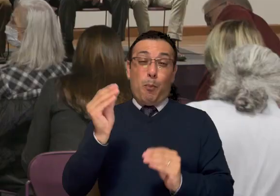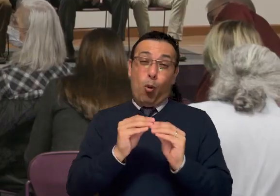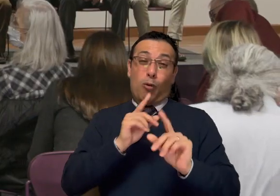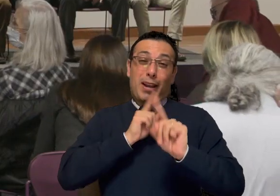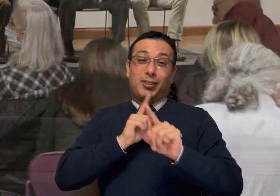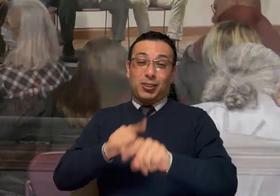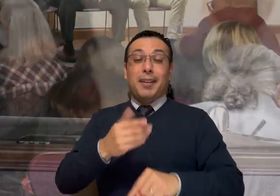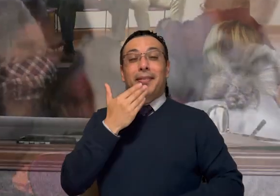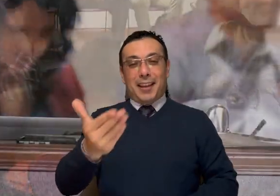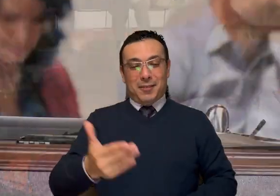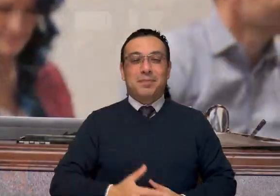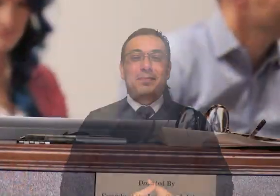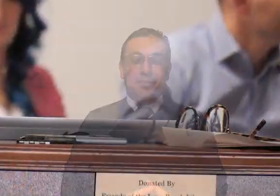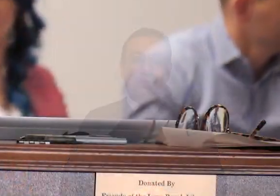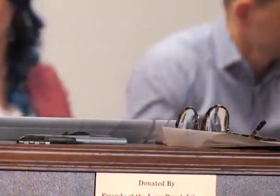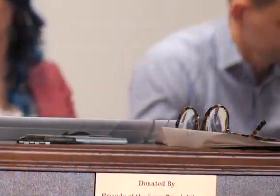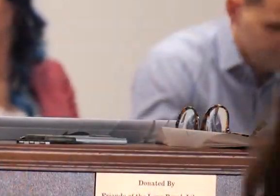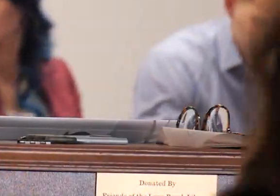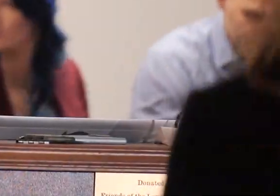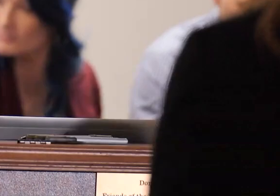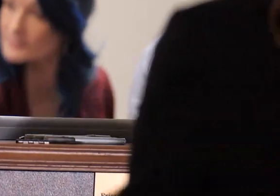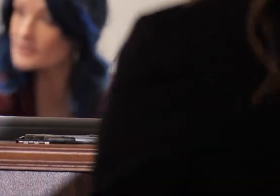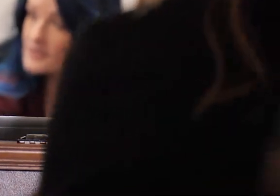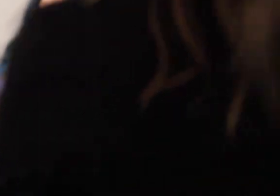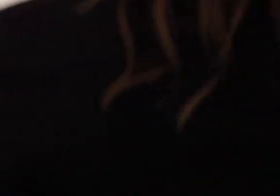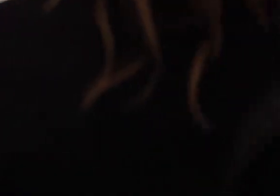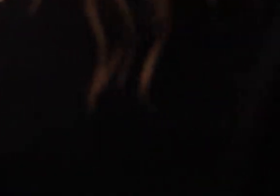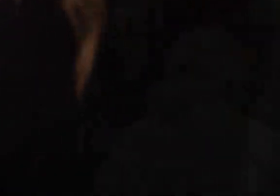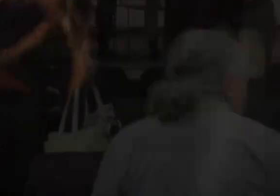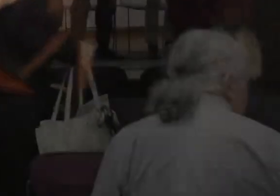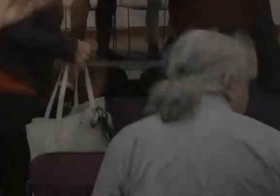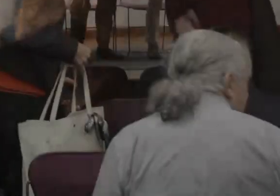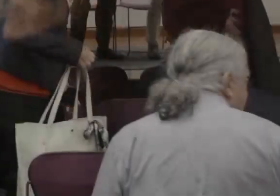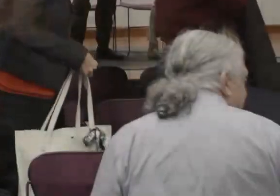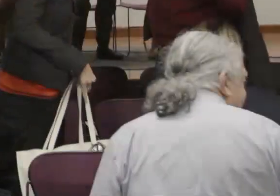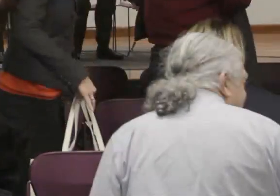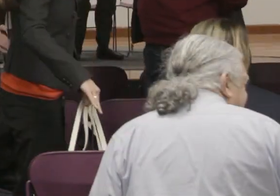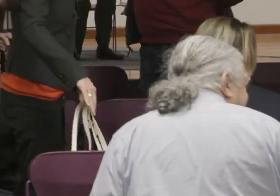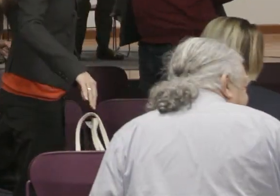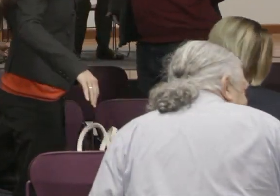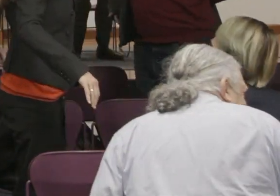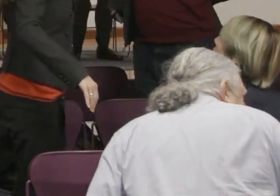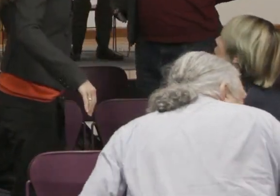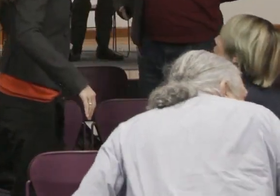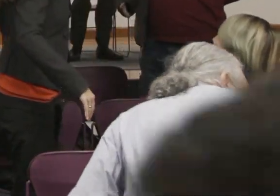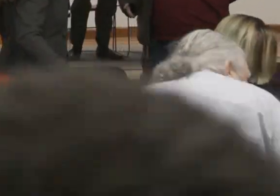Thank you.